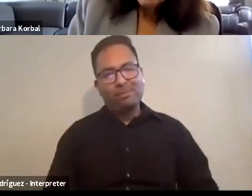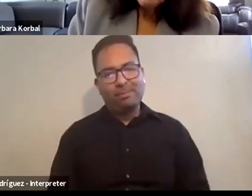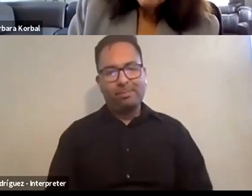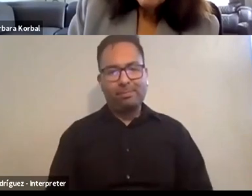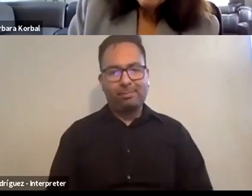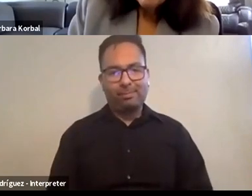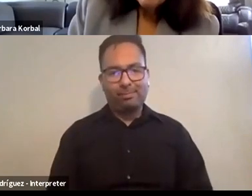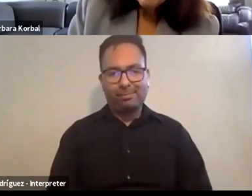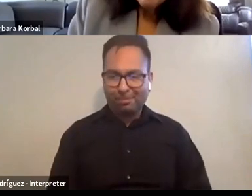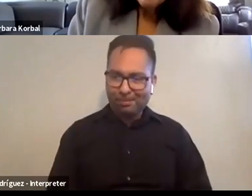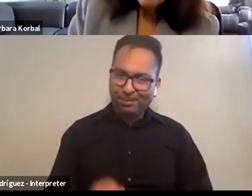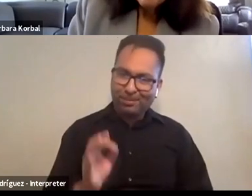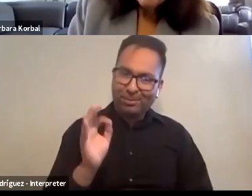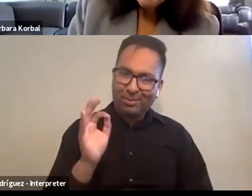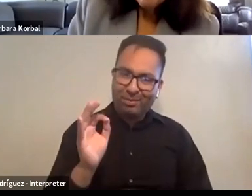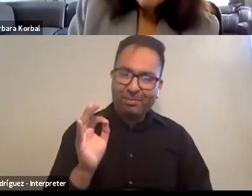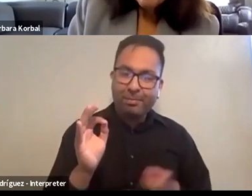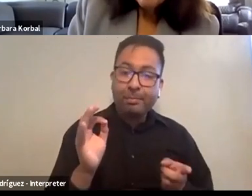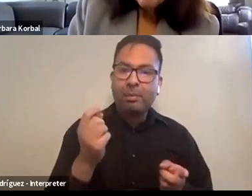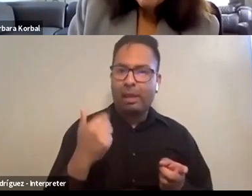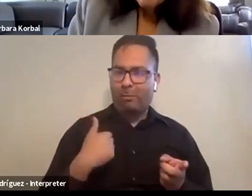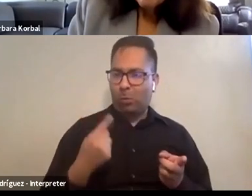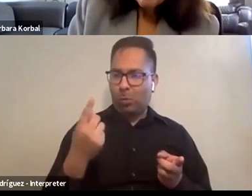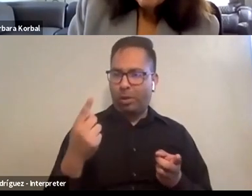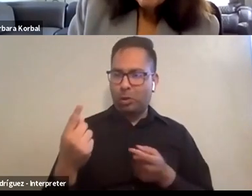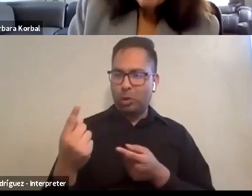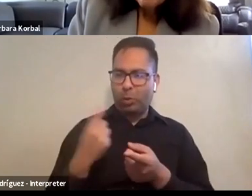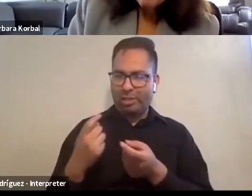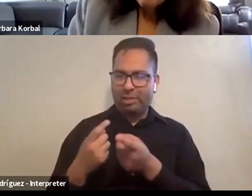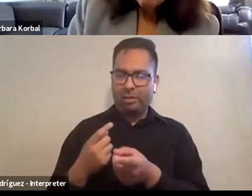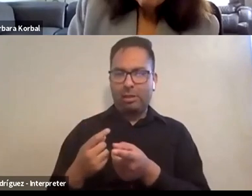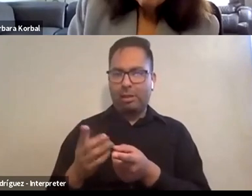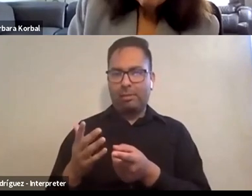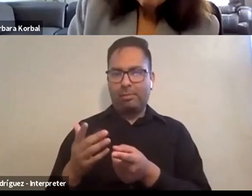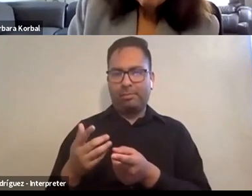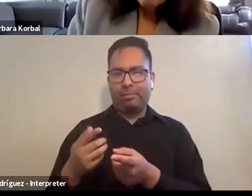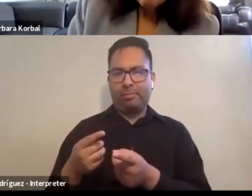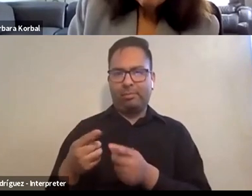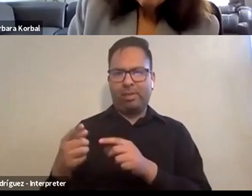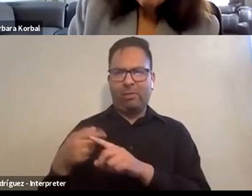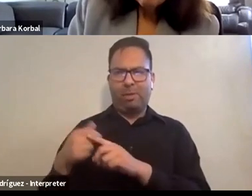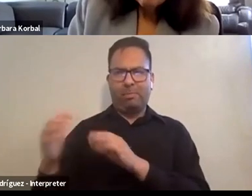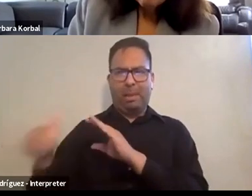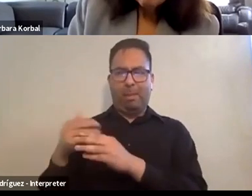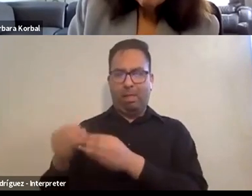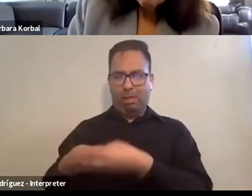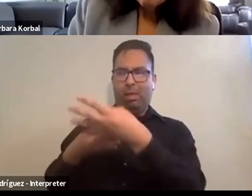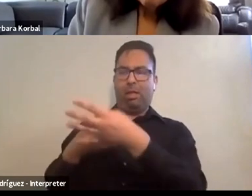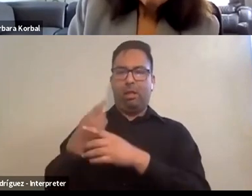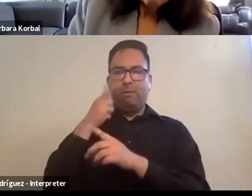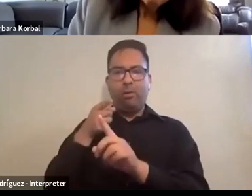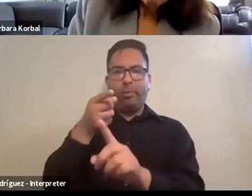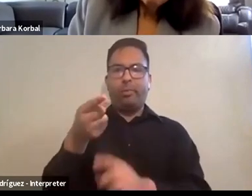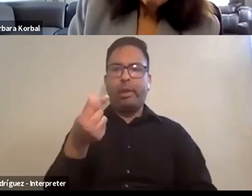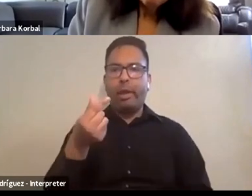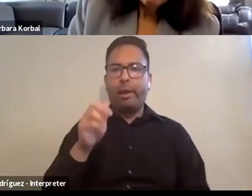Terrific. We do have one question that came in sort of sideways on email for Gabriela, and I think it could